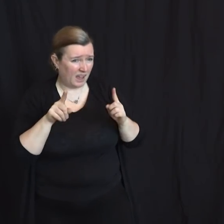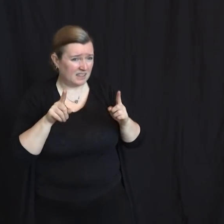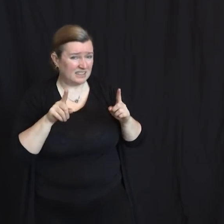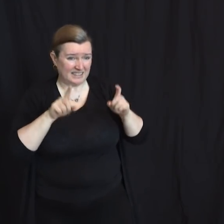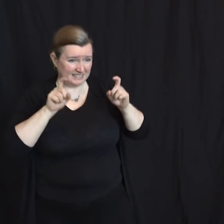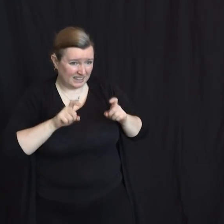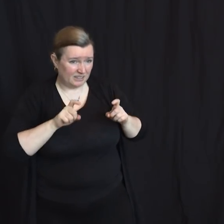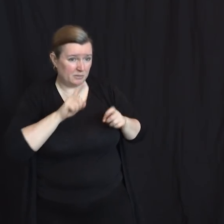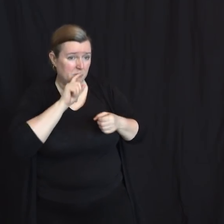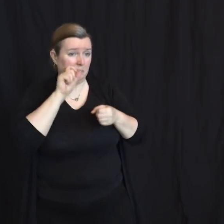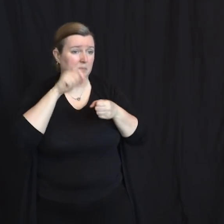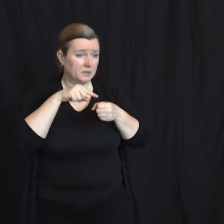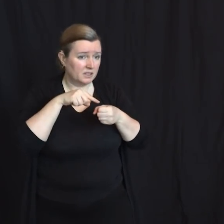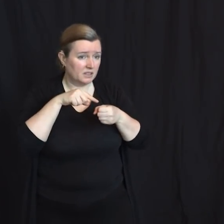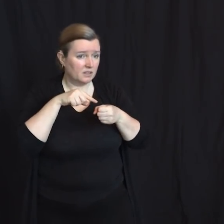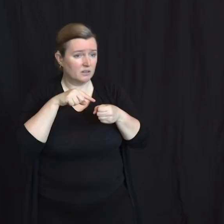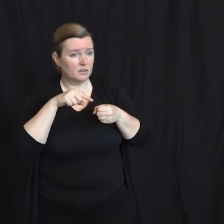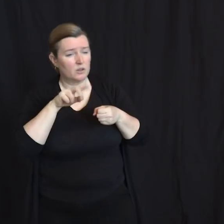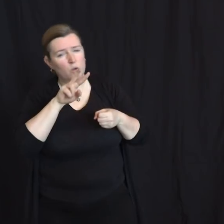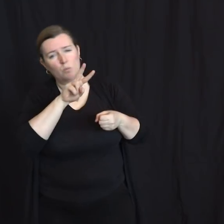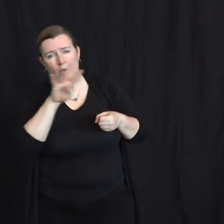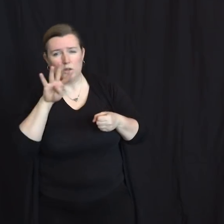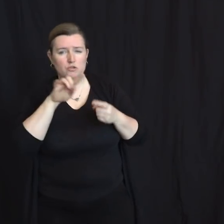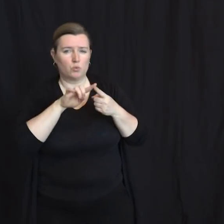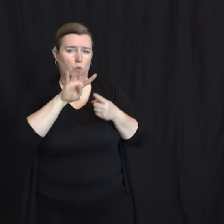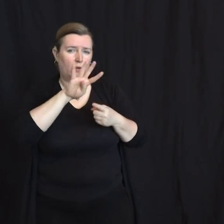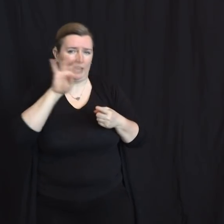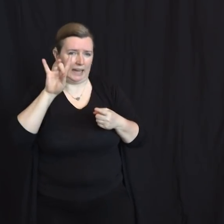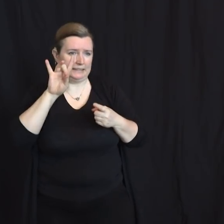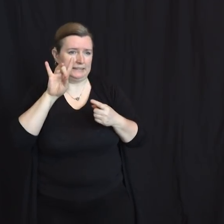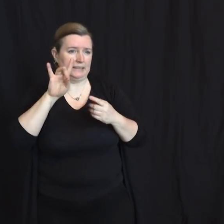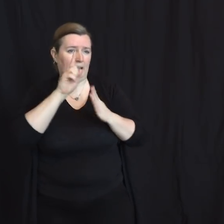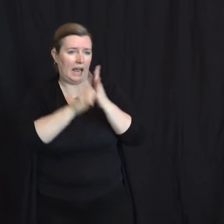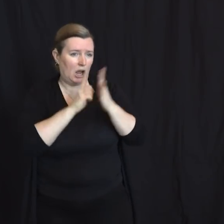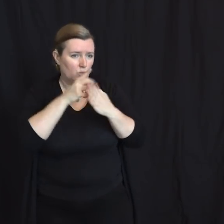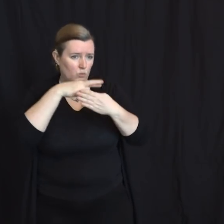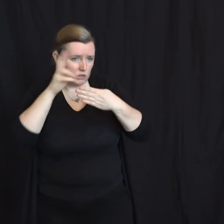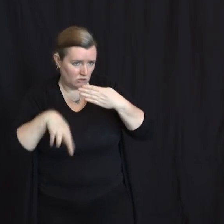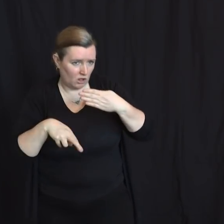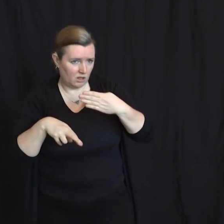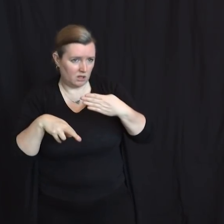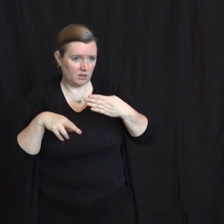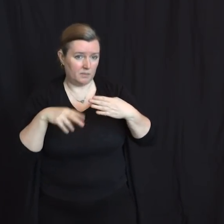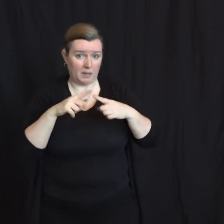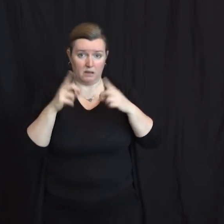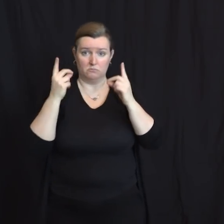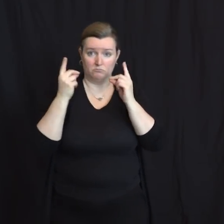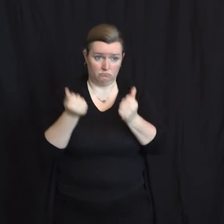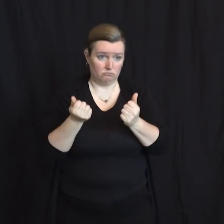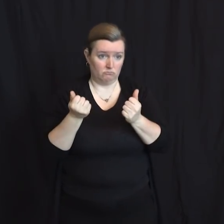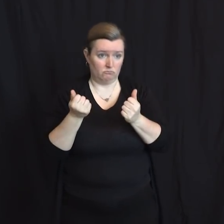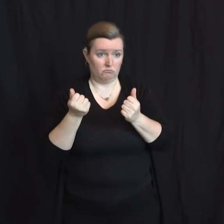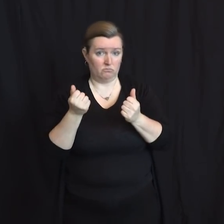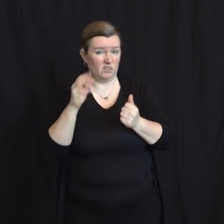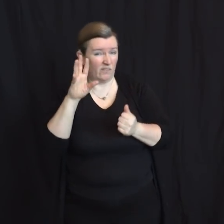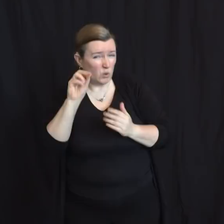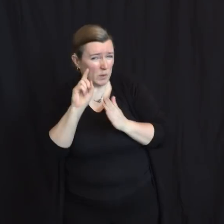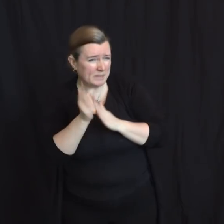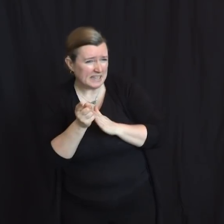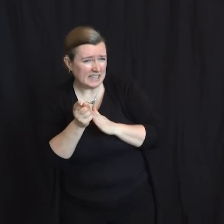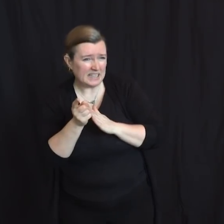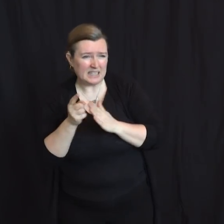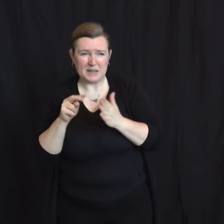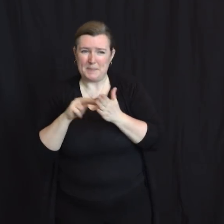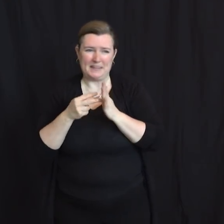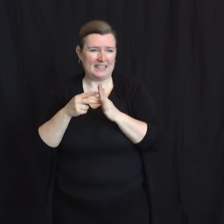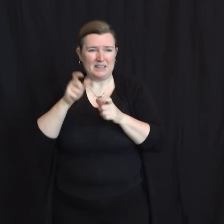The viral test at the point of care is more invasive, more heavily reliant on a healthcare worker and PPE,